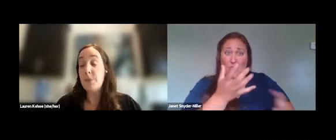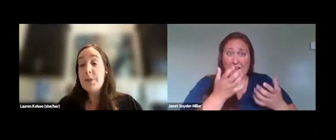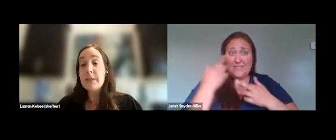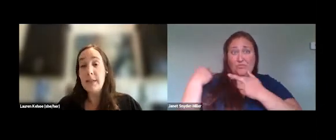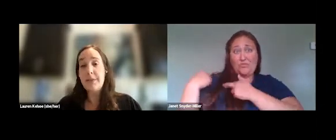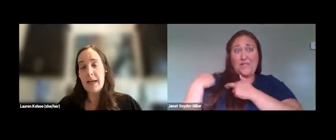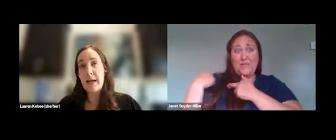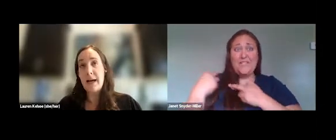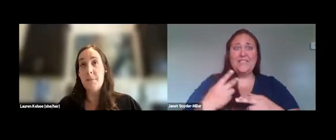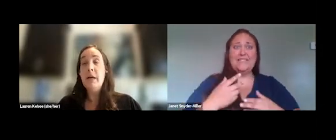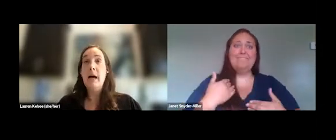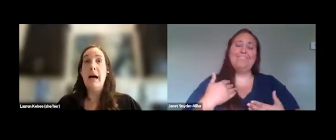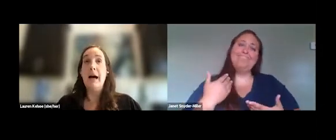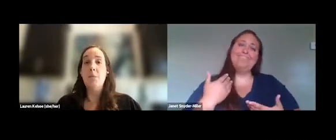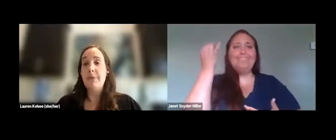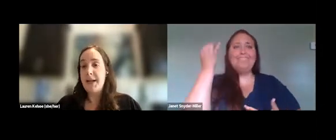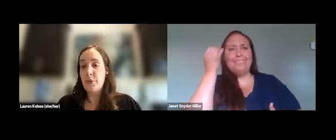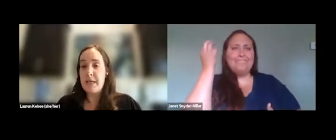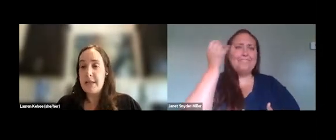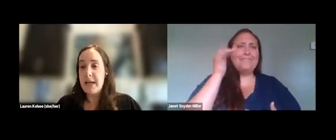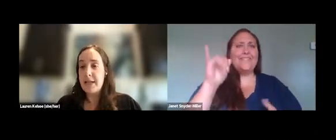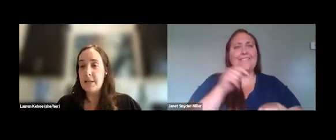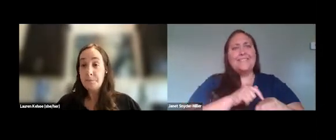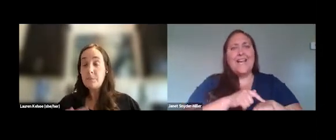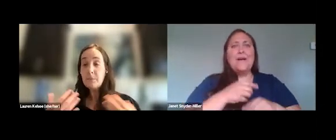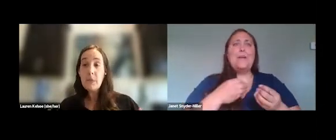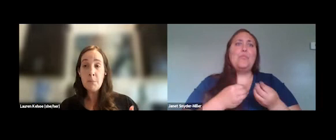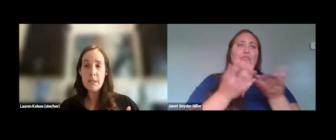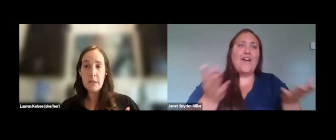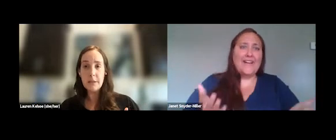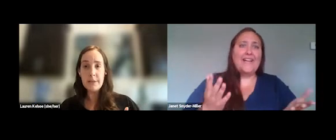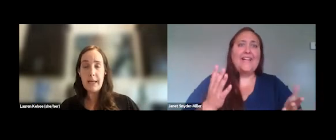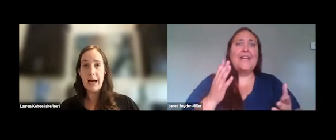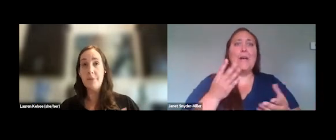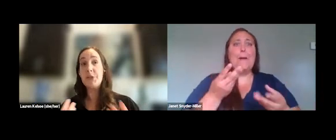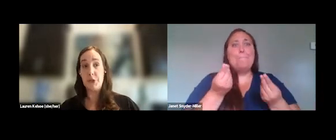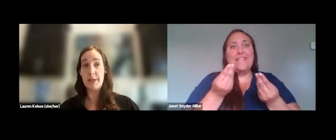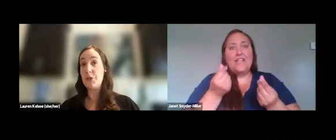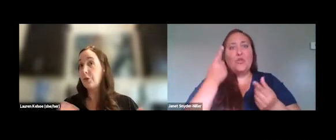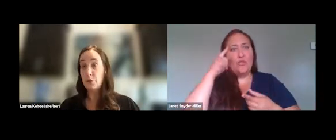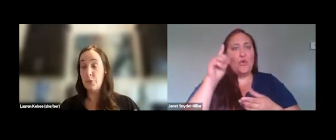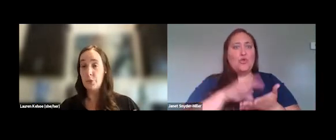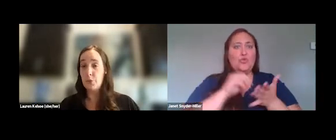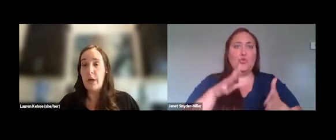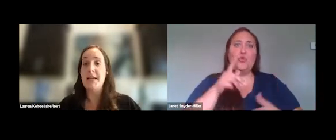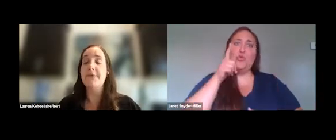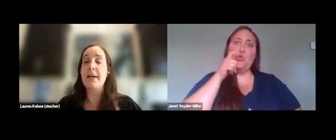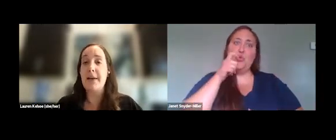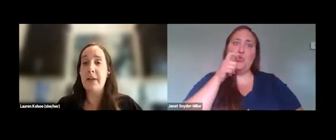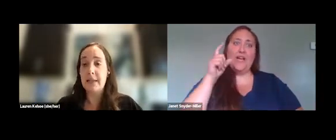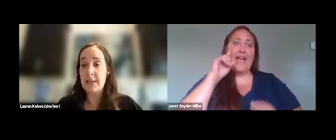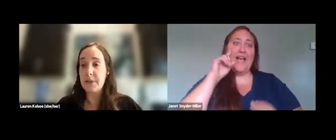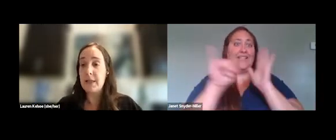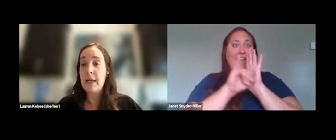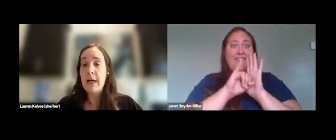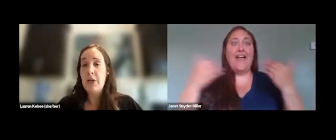which was mostly at that time providing remediated materials to students who identified as